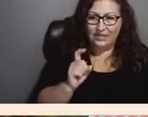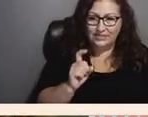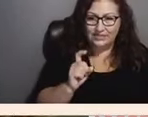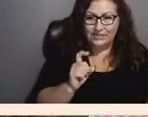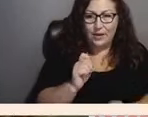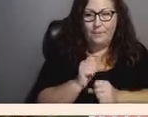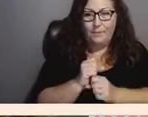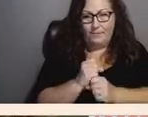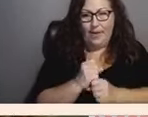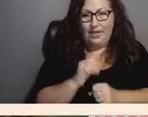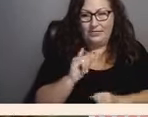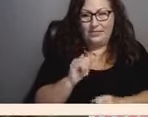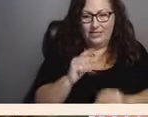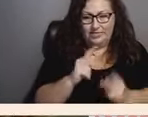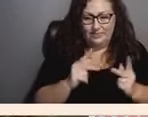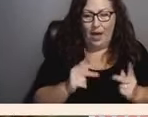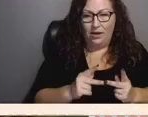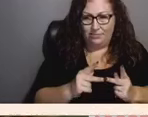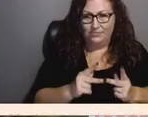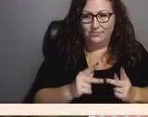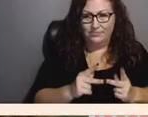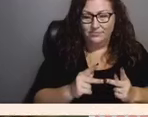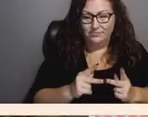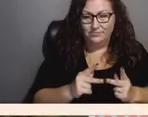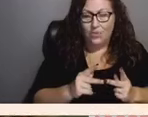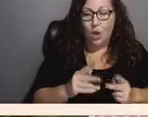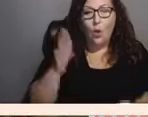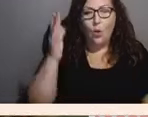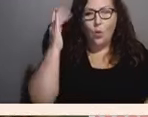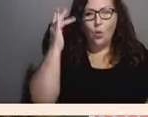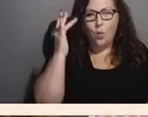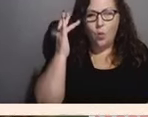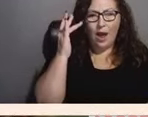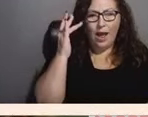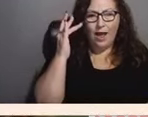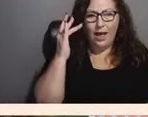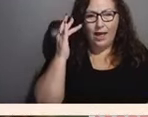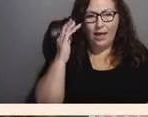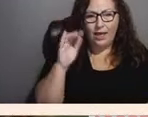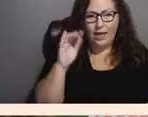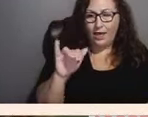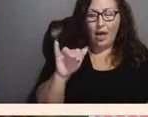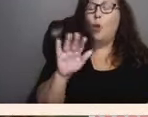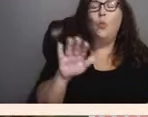the spot. Y, yawn, not